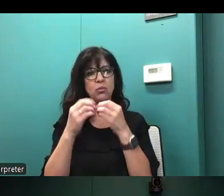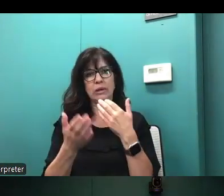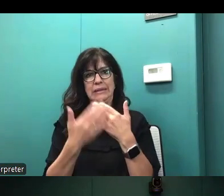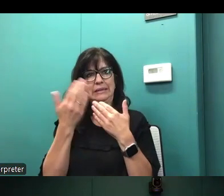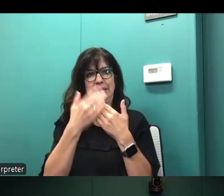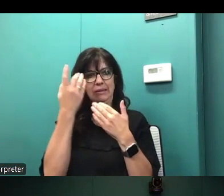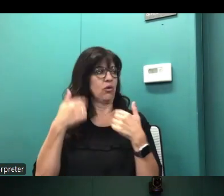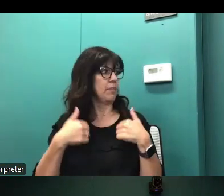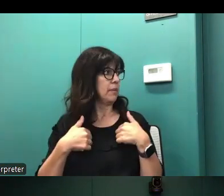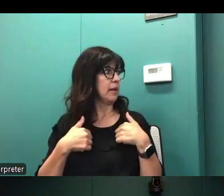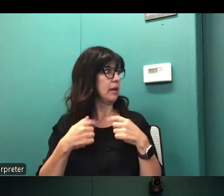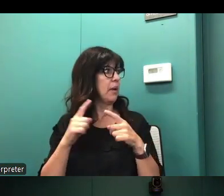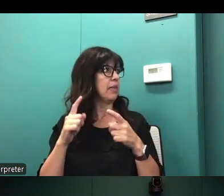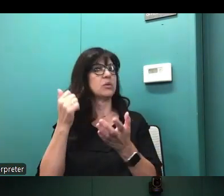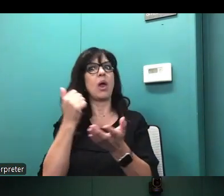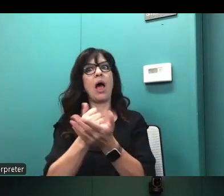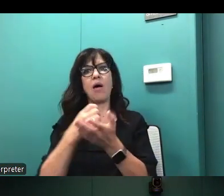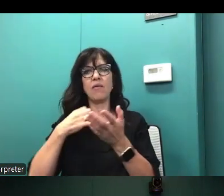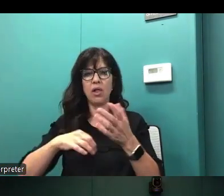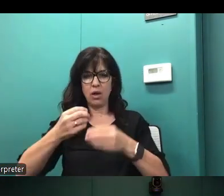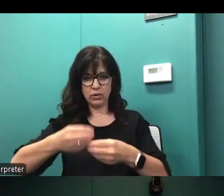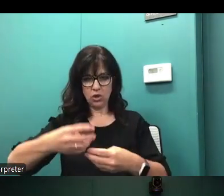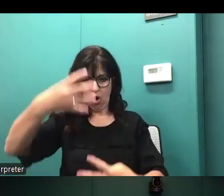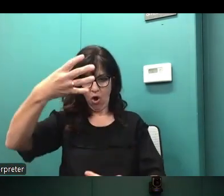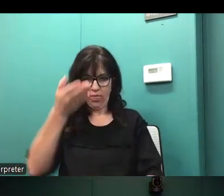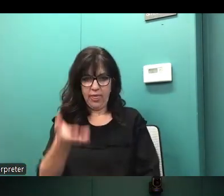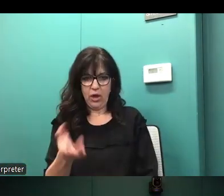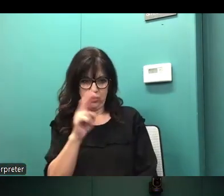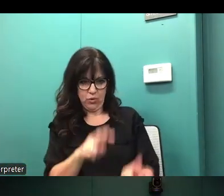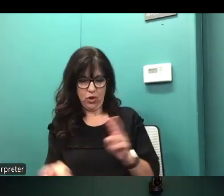me. But this was helpful because I had it all on a page.